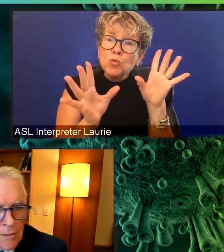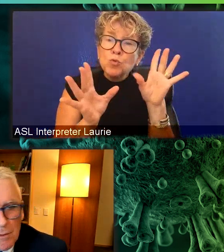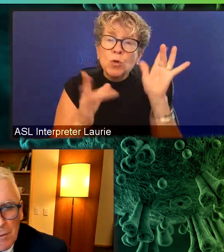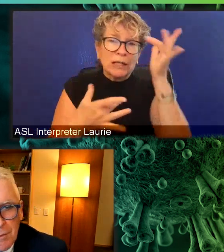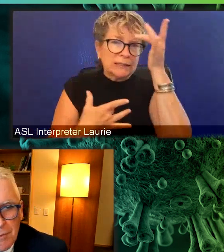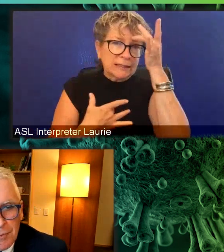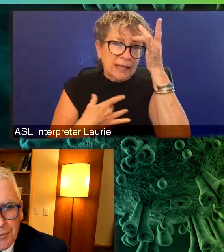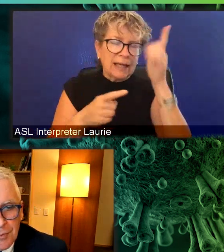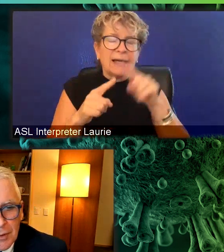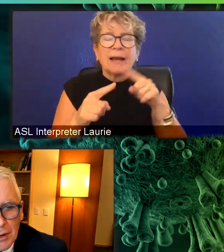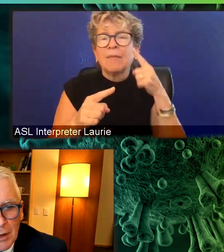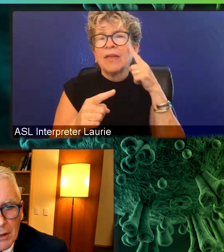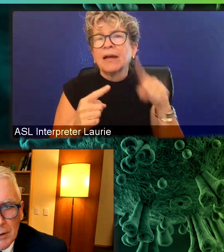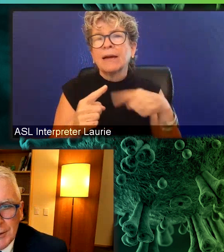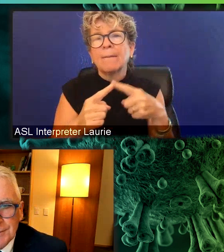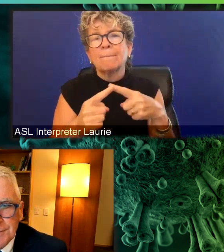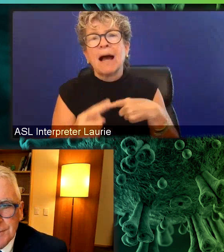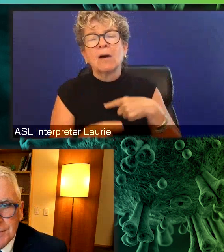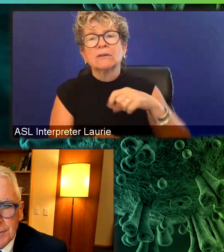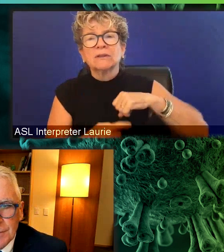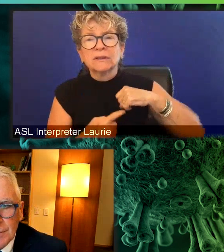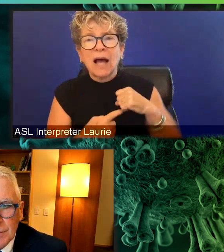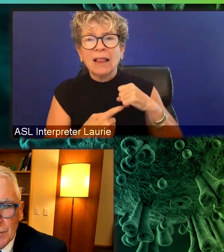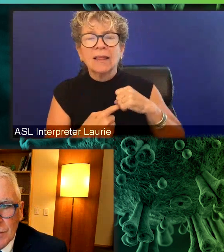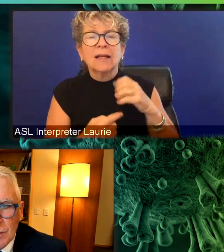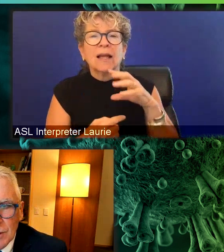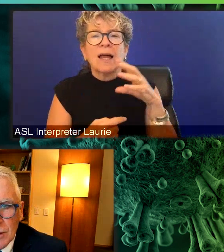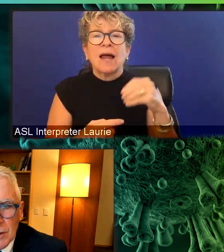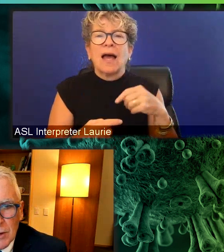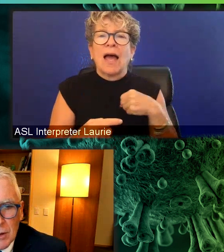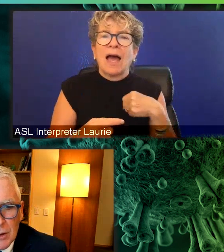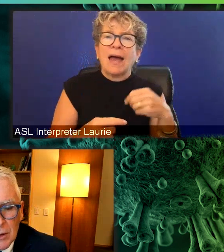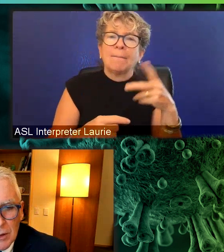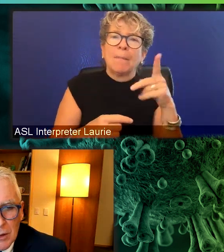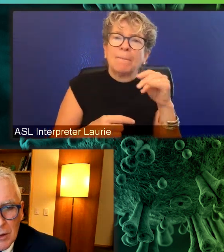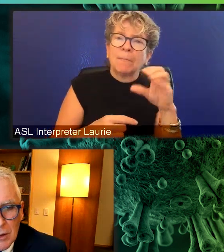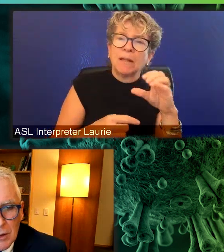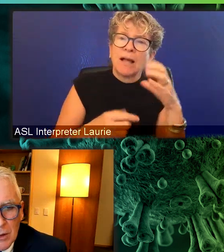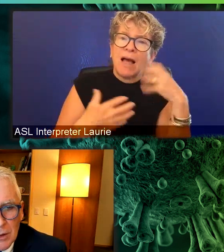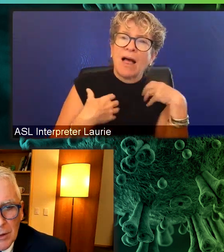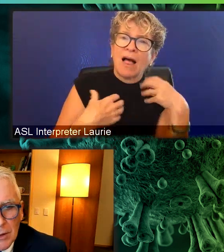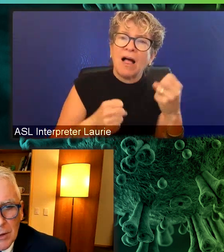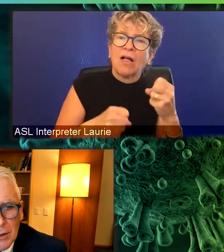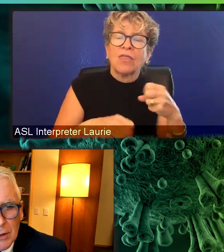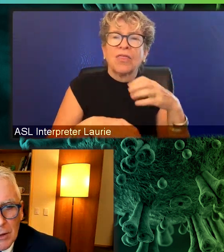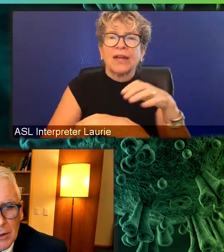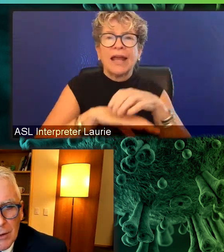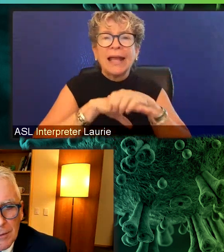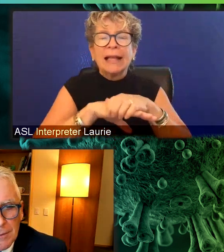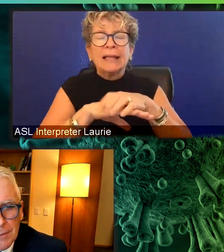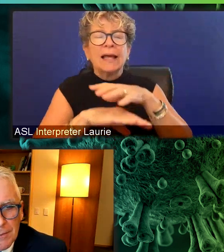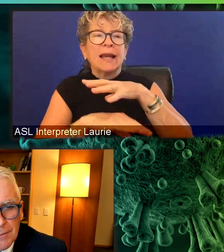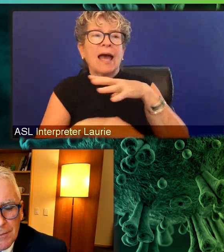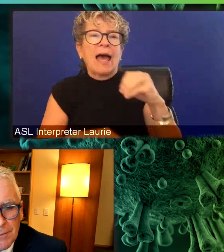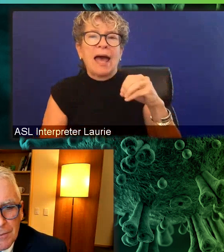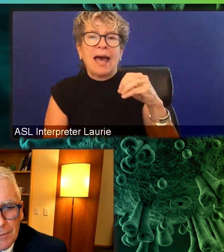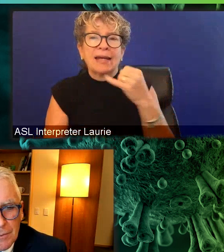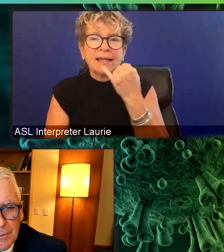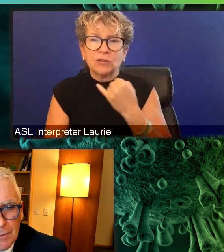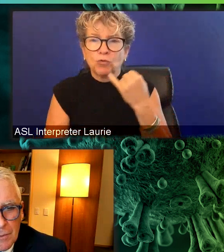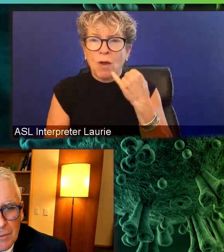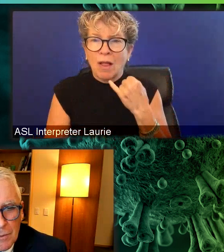thinking of public health Scotland, um, as well as public health England, um, as well as Israel, where, uh, you can look at